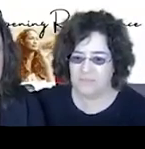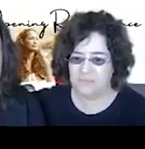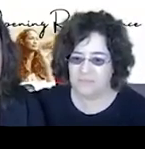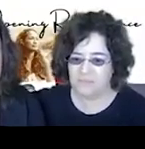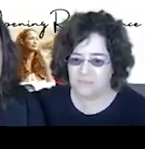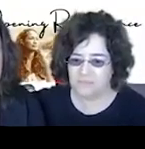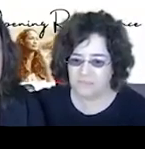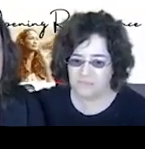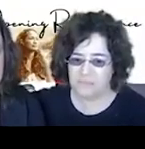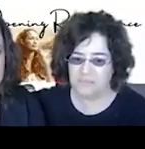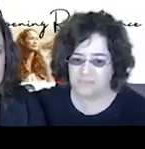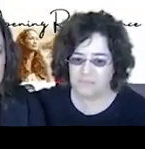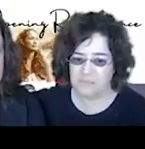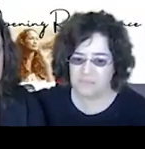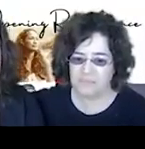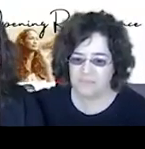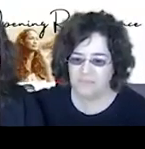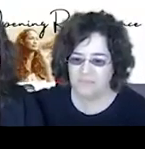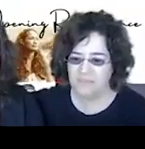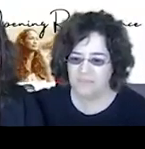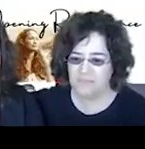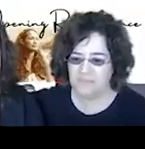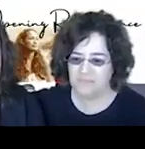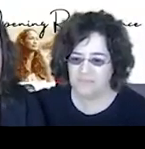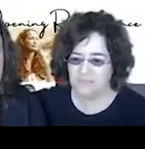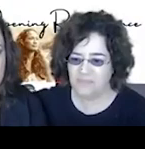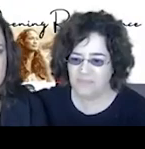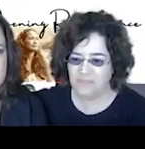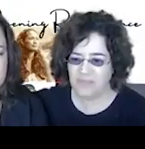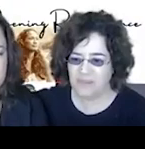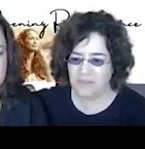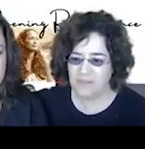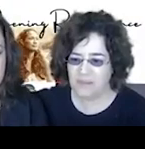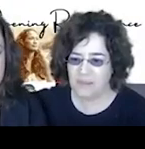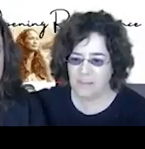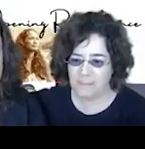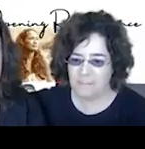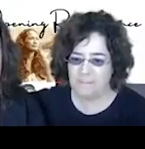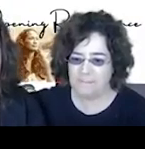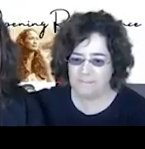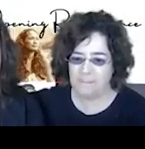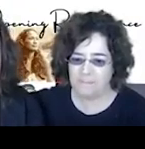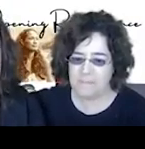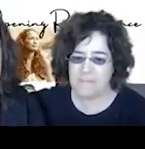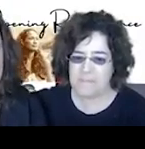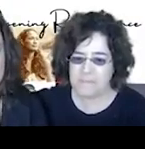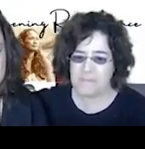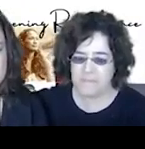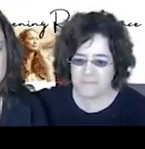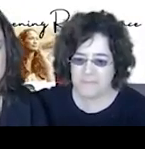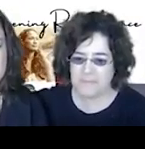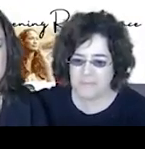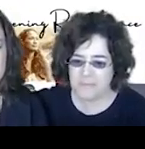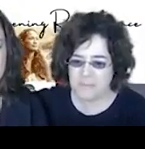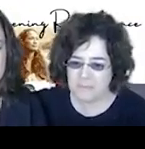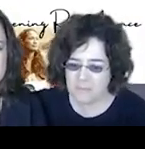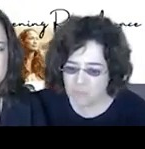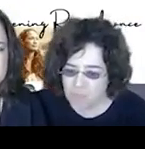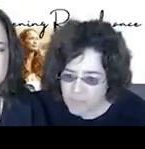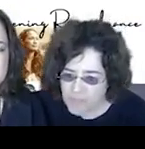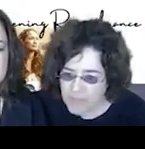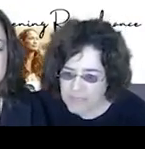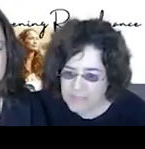is a magazine of the organization that she helped to found in San Antonio, Texas,